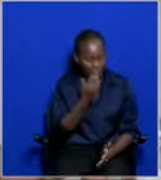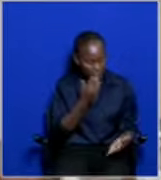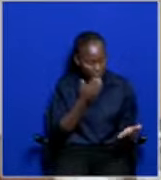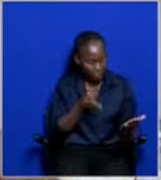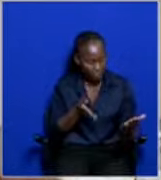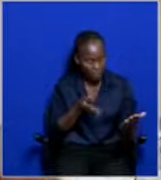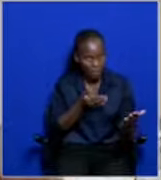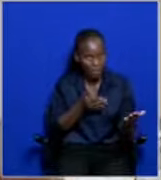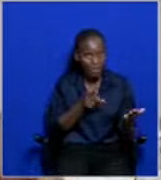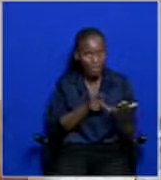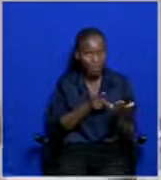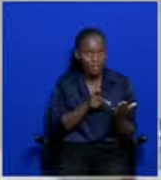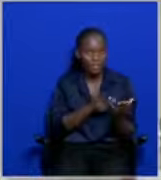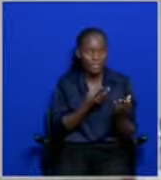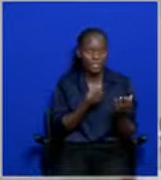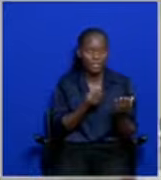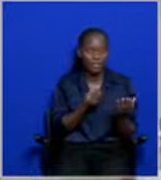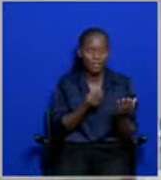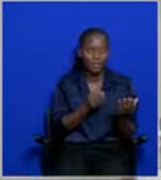588,